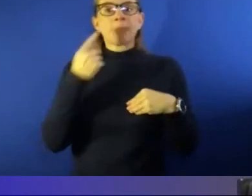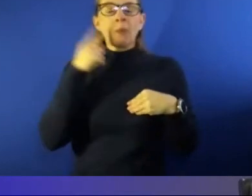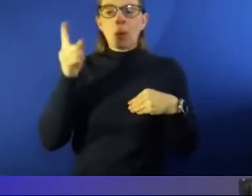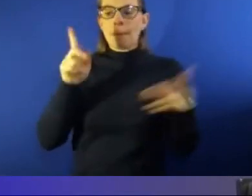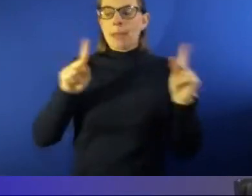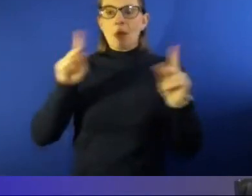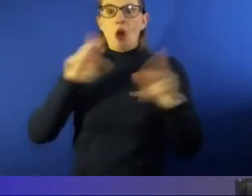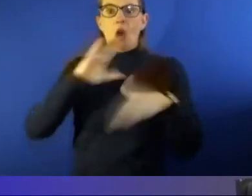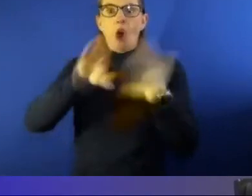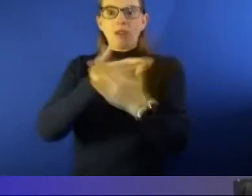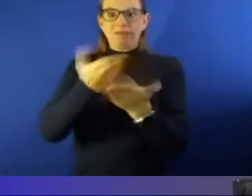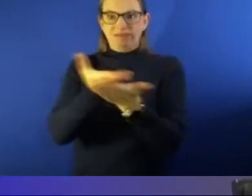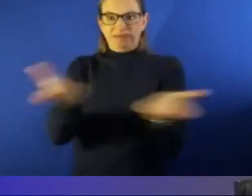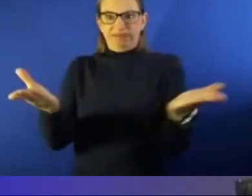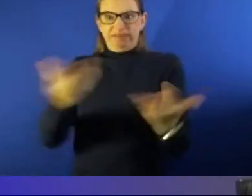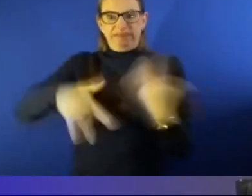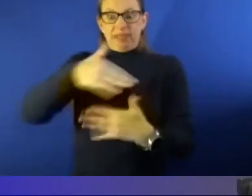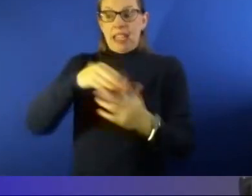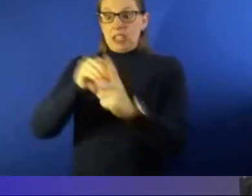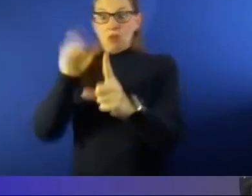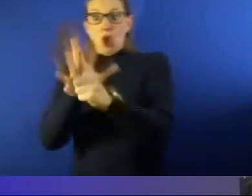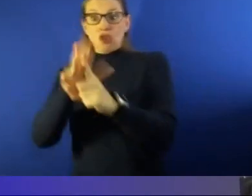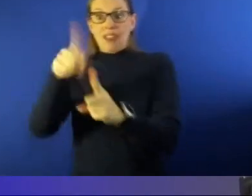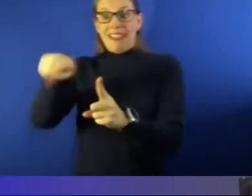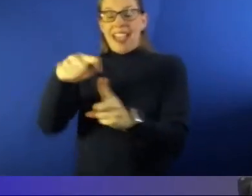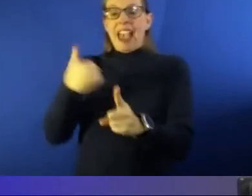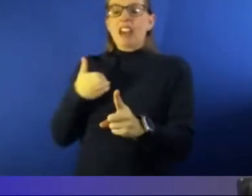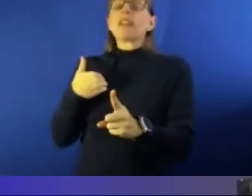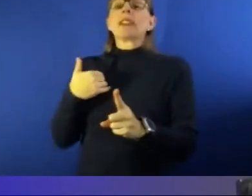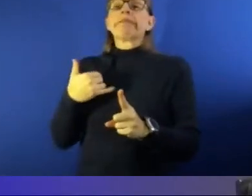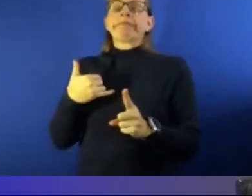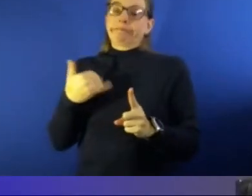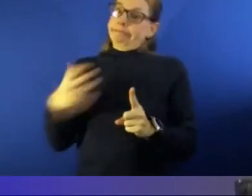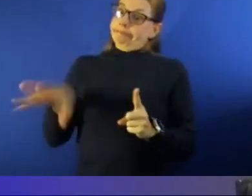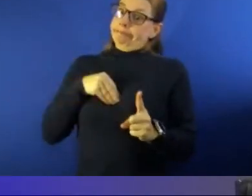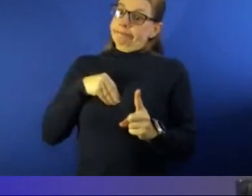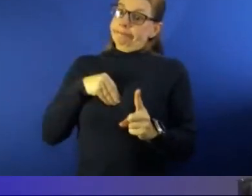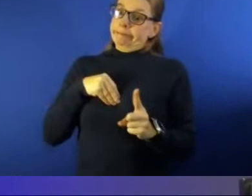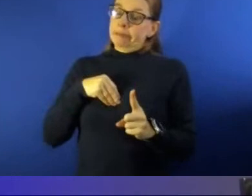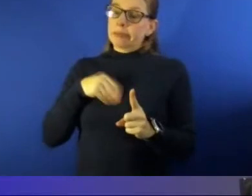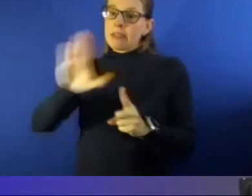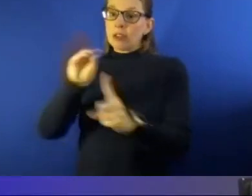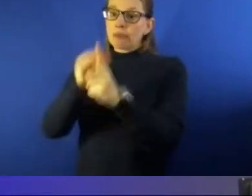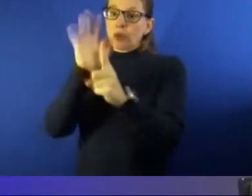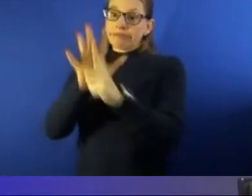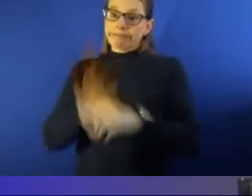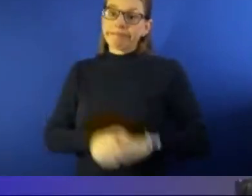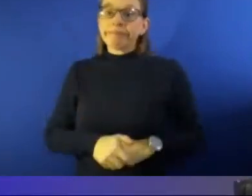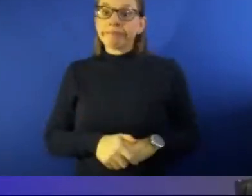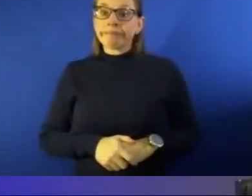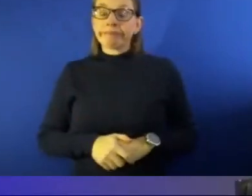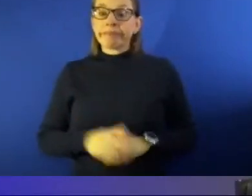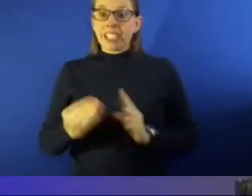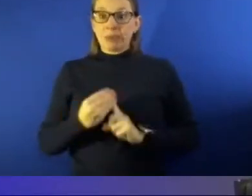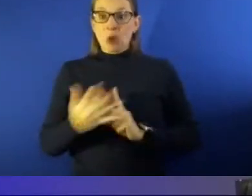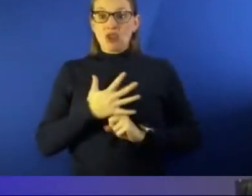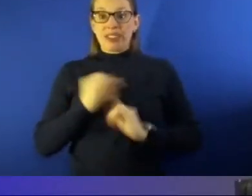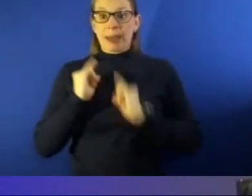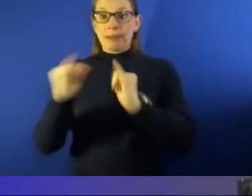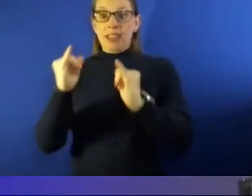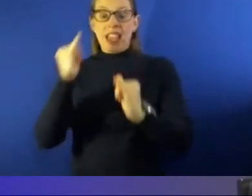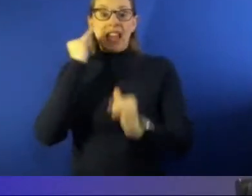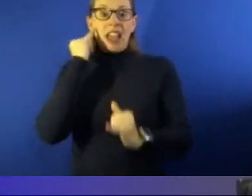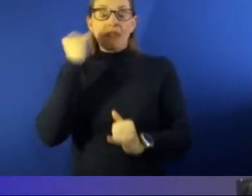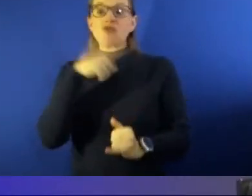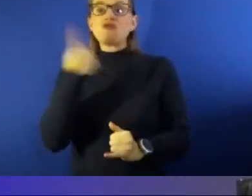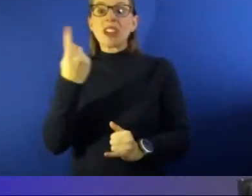So whatever exposures they've had, you now have. And so sometimes it helps to put it in that perspective. If you wouldn't take those risks, are you